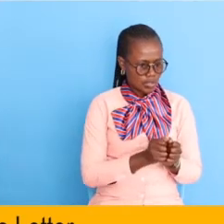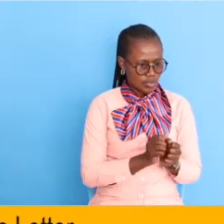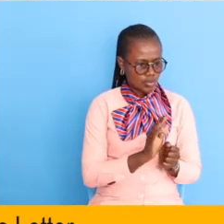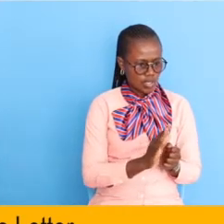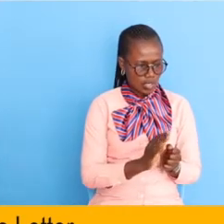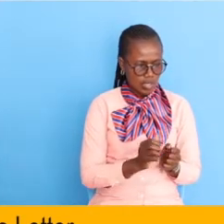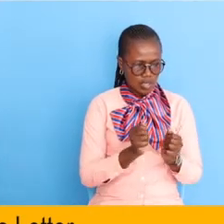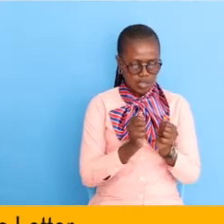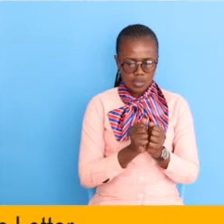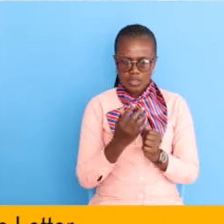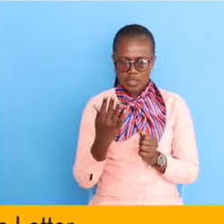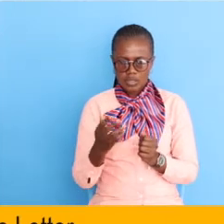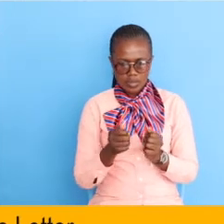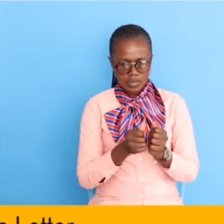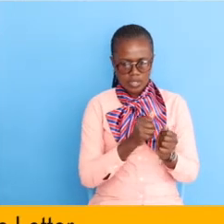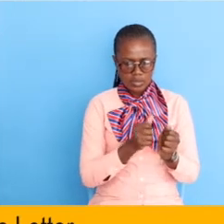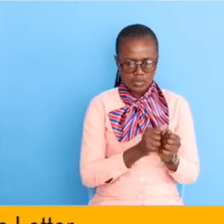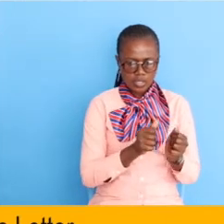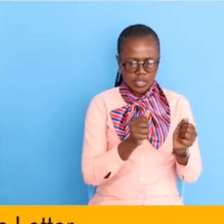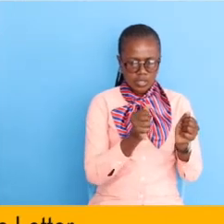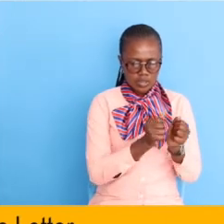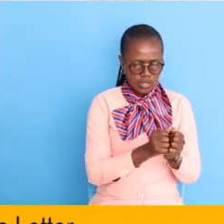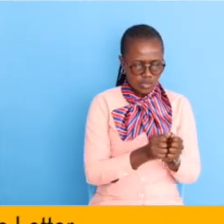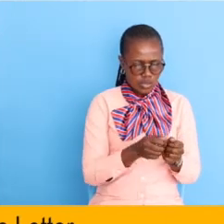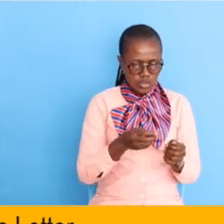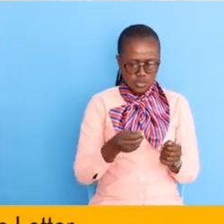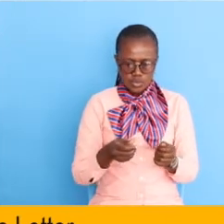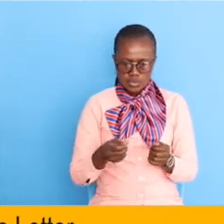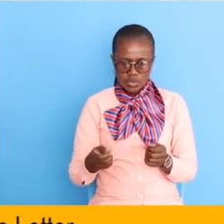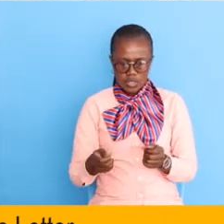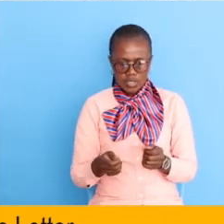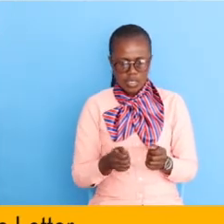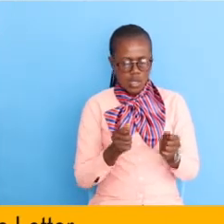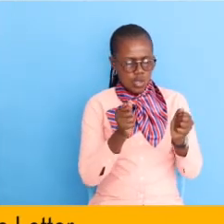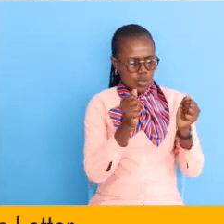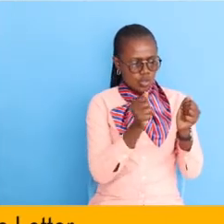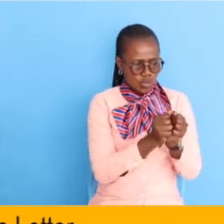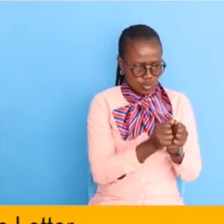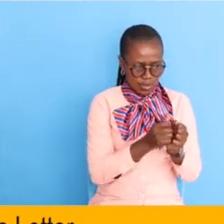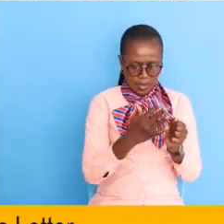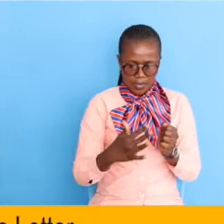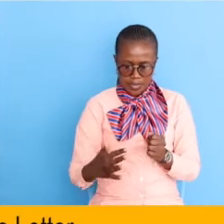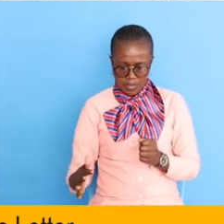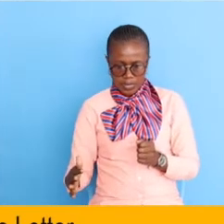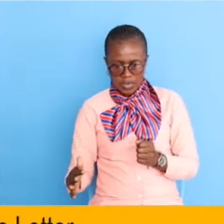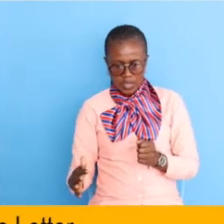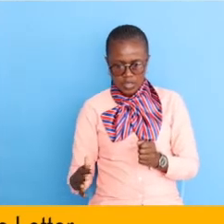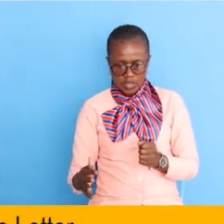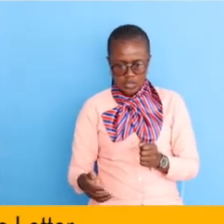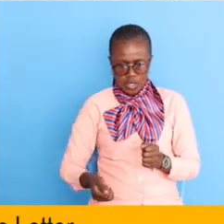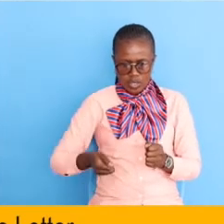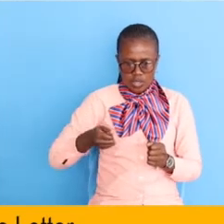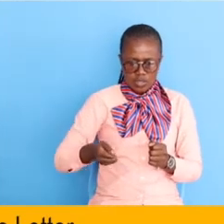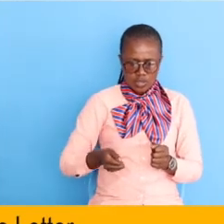bags of maize, 10 tons of sugar, 20 cartons of water, 100 kilograms